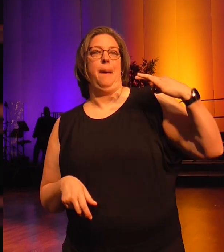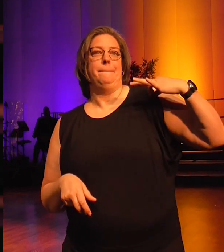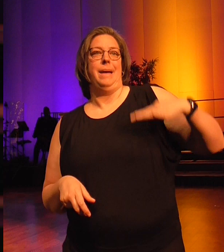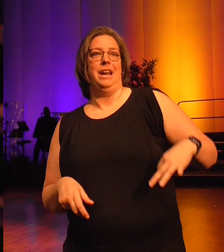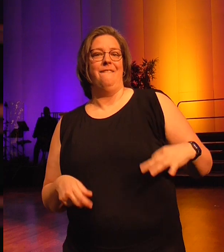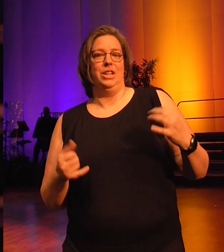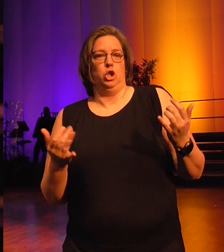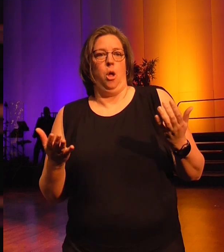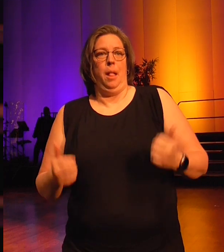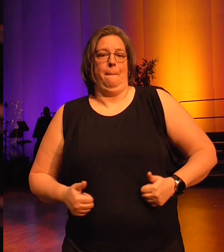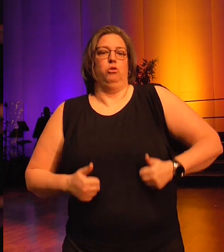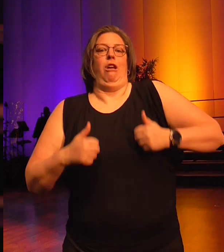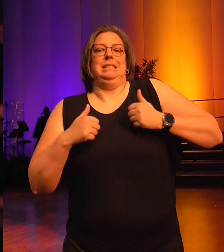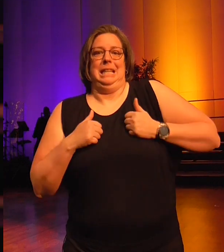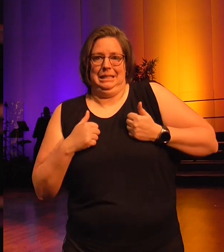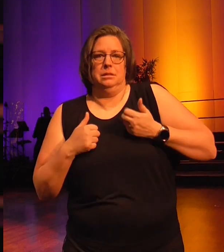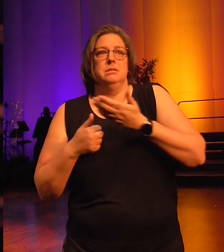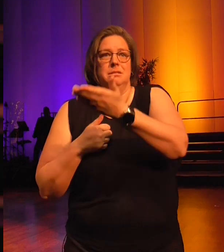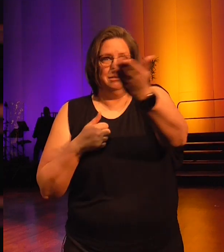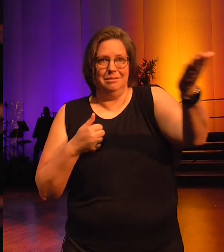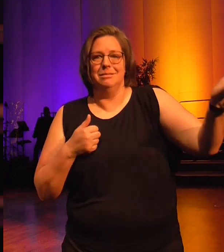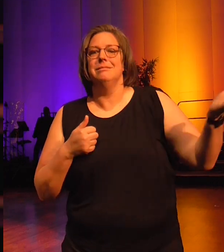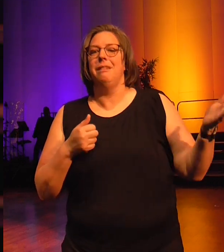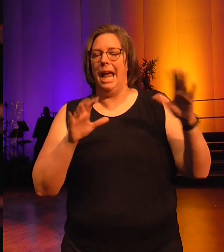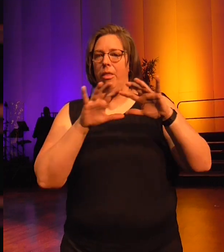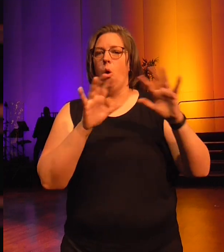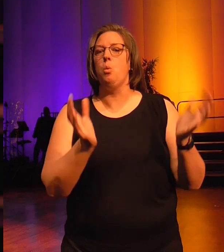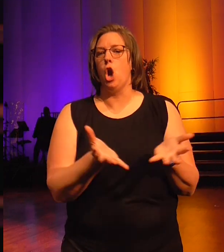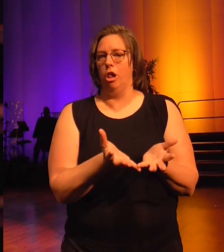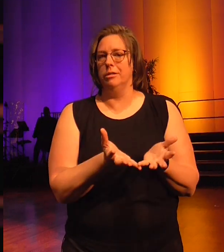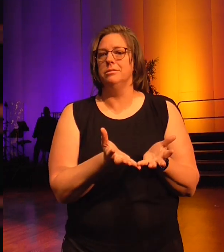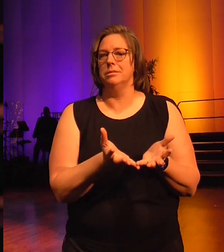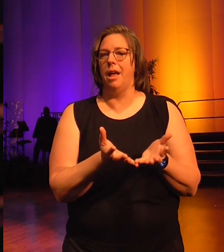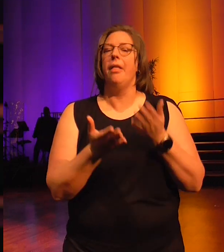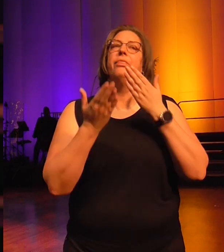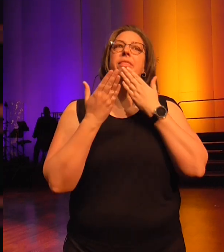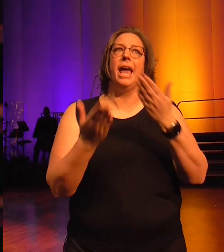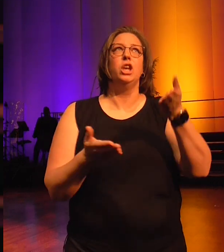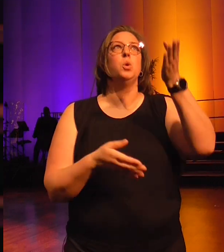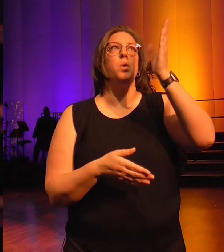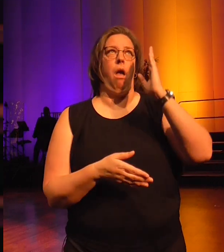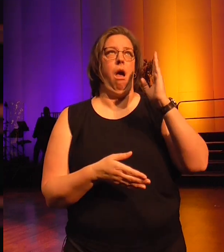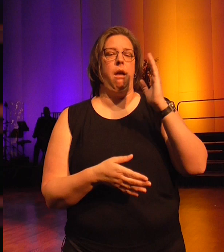this world. Thank you, God. And so it is.